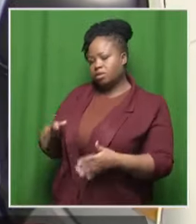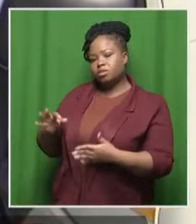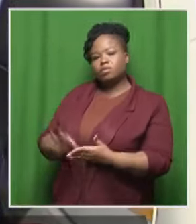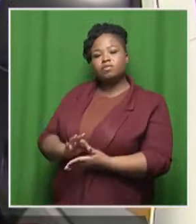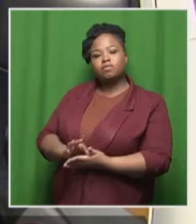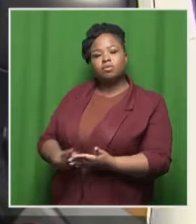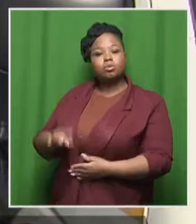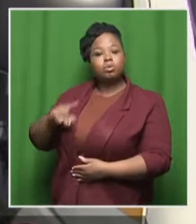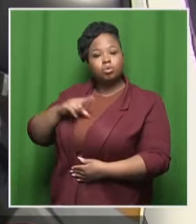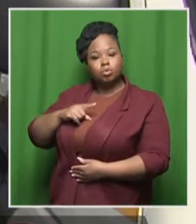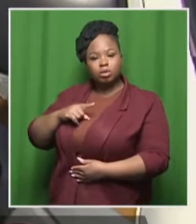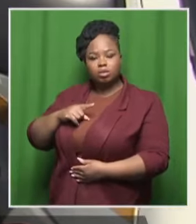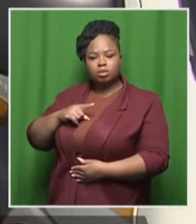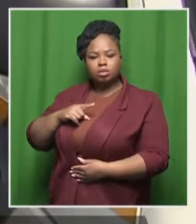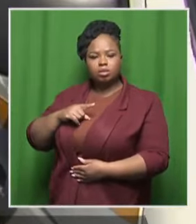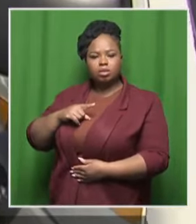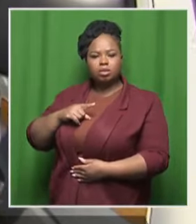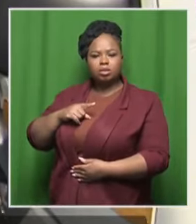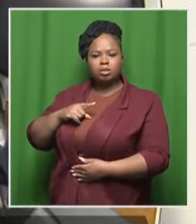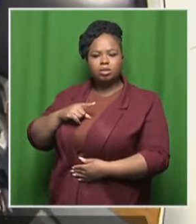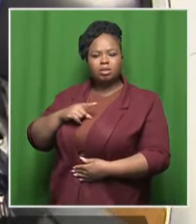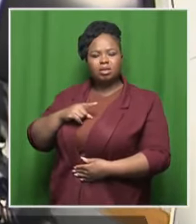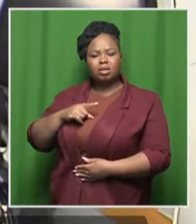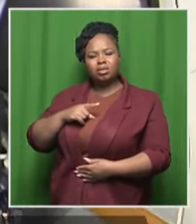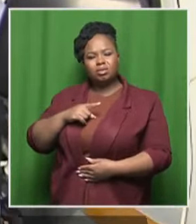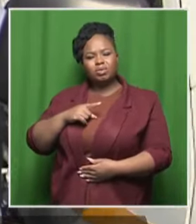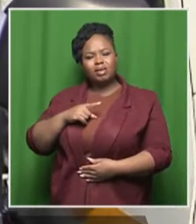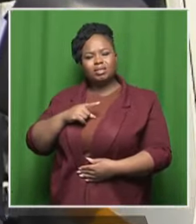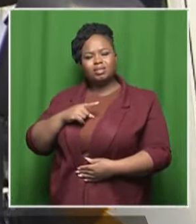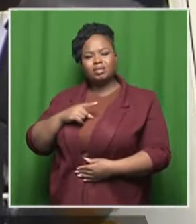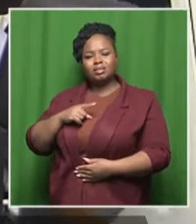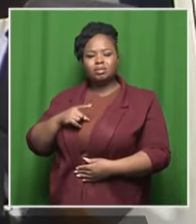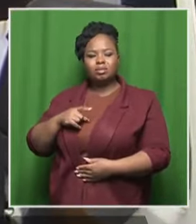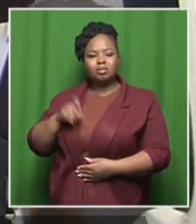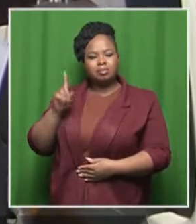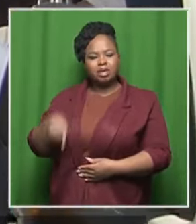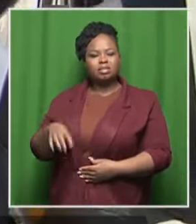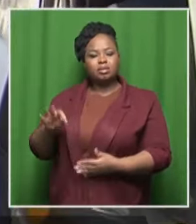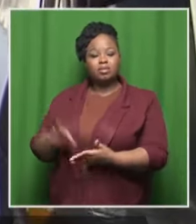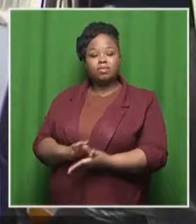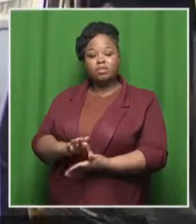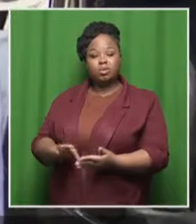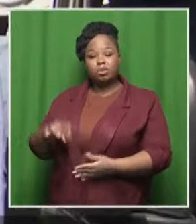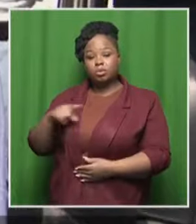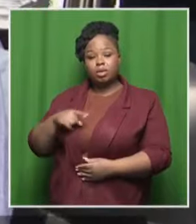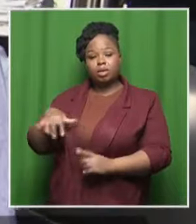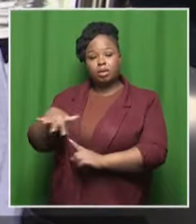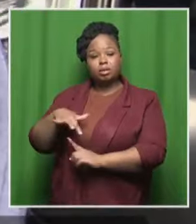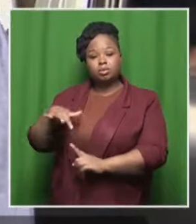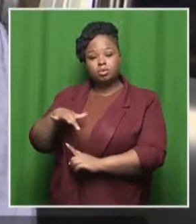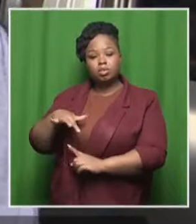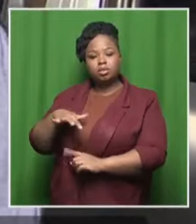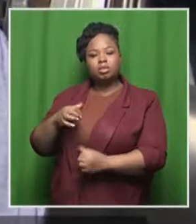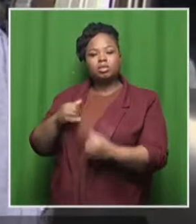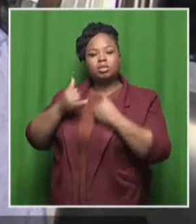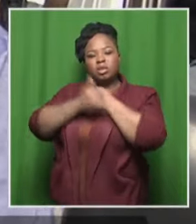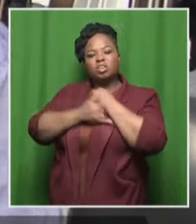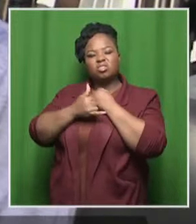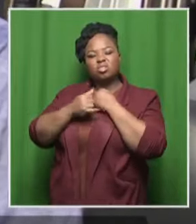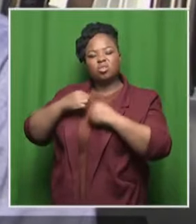because it's a law to vote. We have to vote so that we may change the situation in our country. We may